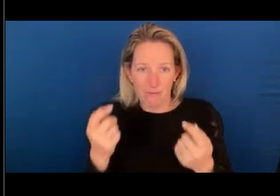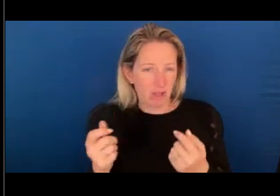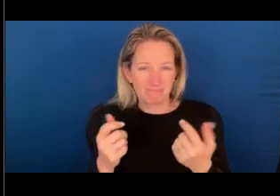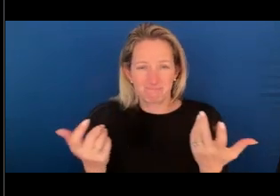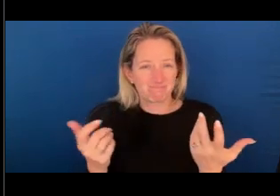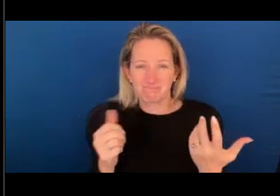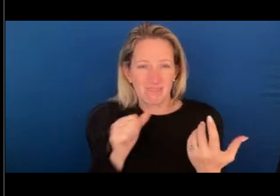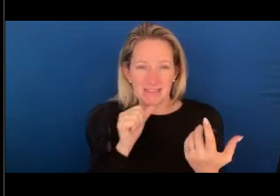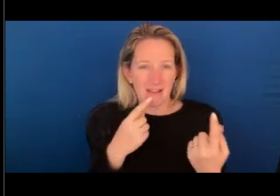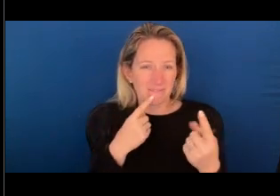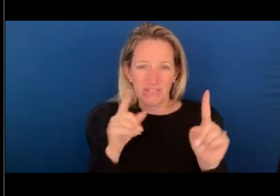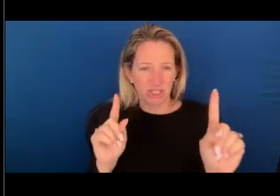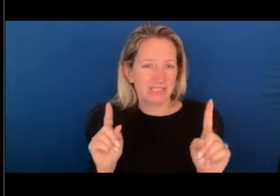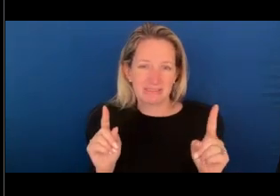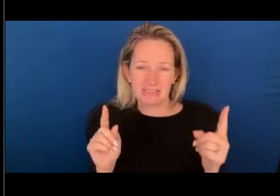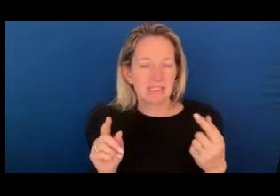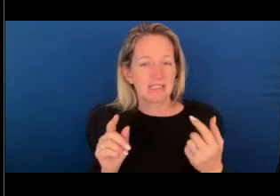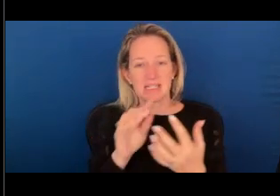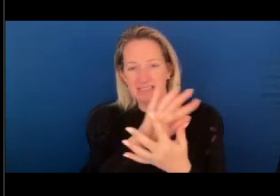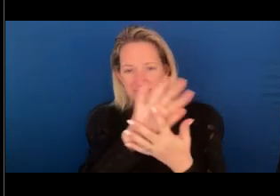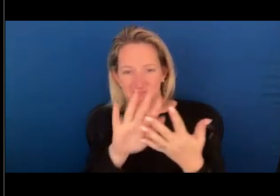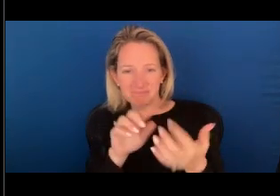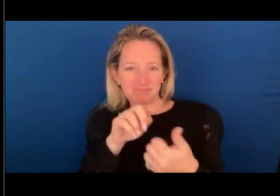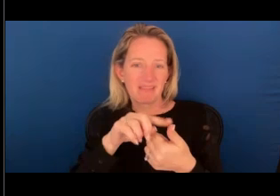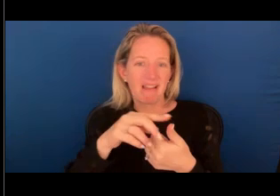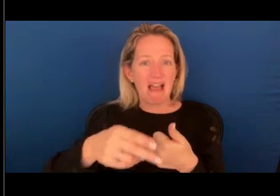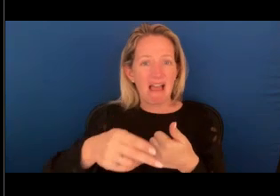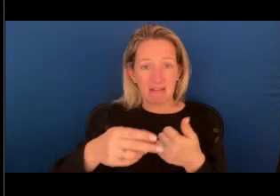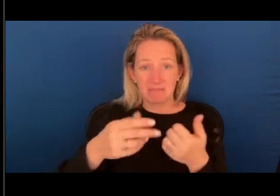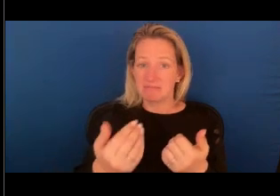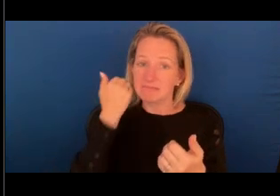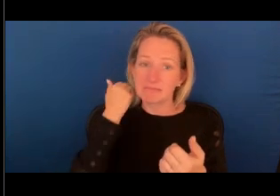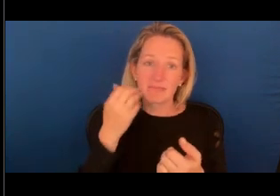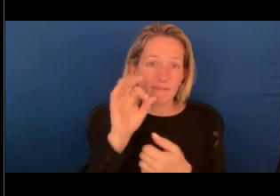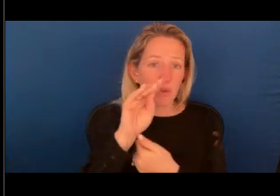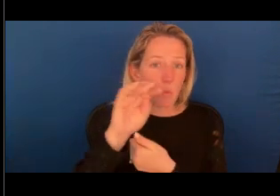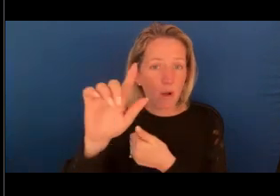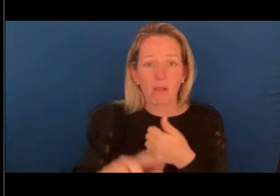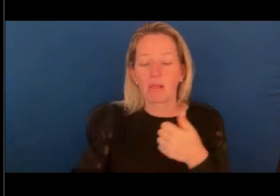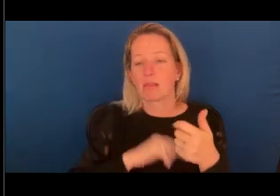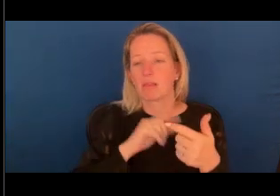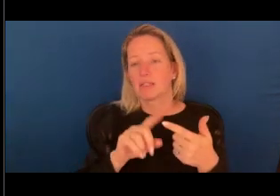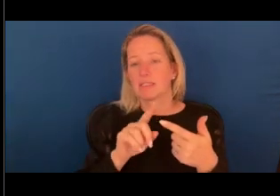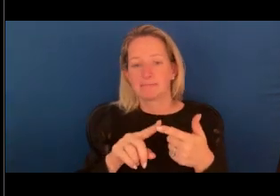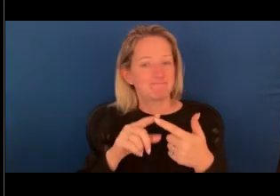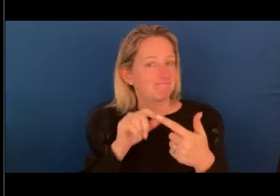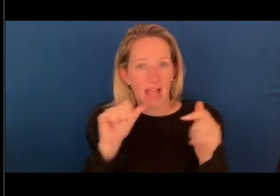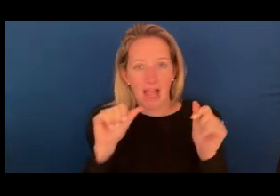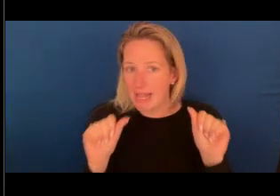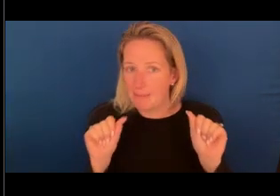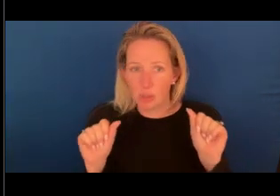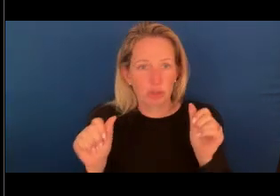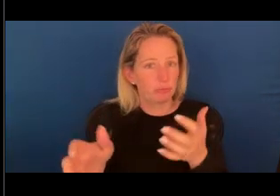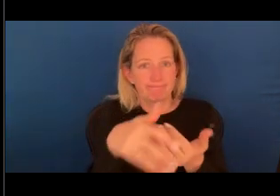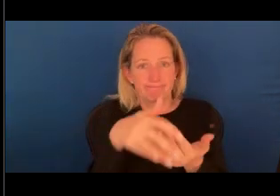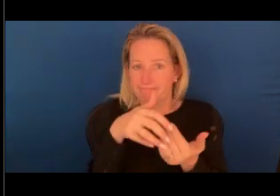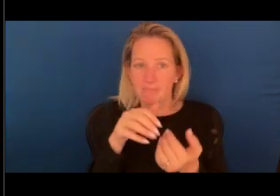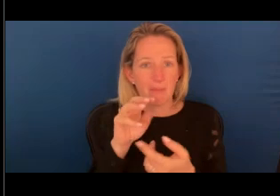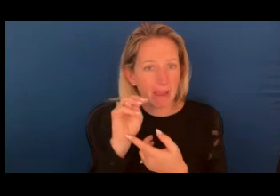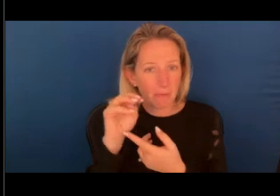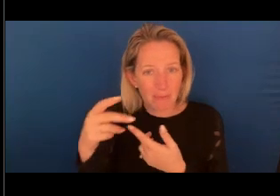examples I've shown here have challenges such as high fuel consumption, ineffective at capturing microplastics, they have high